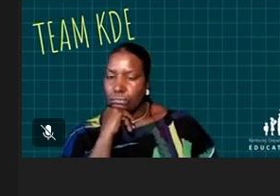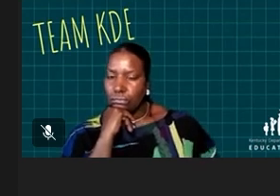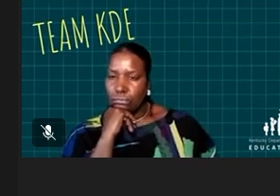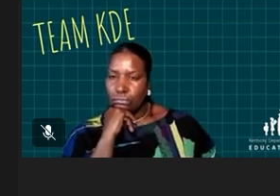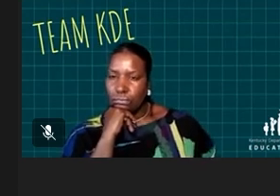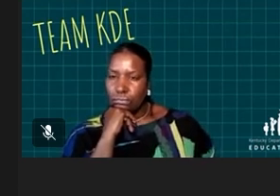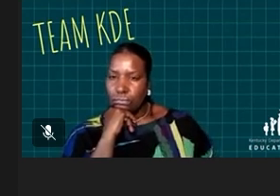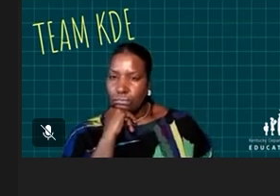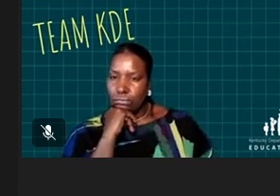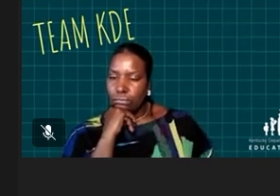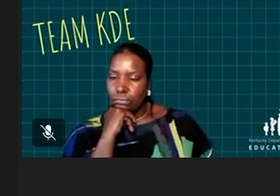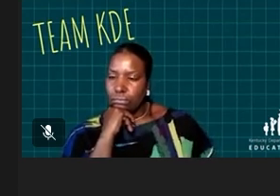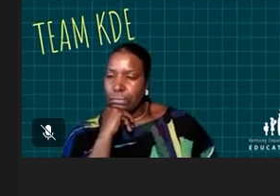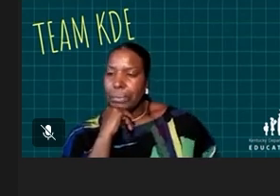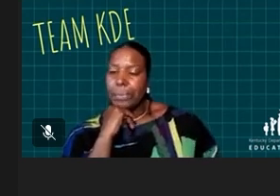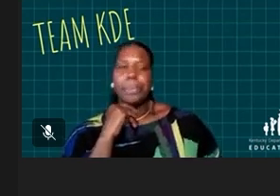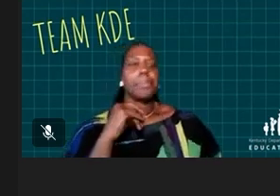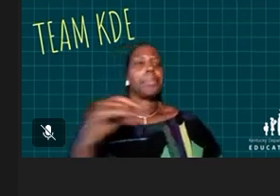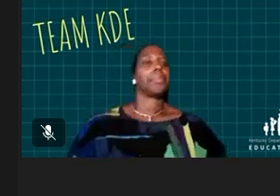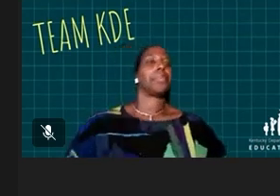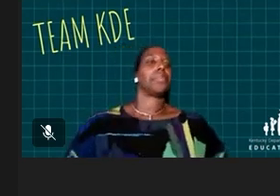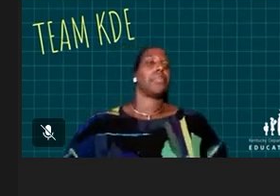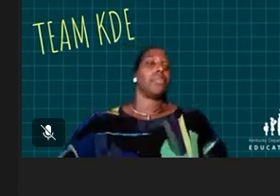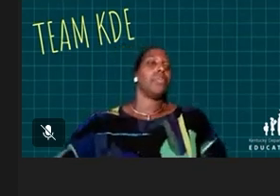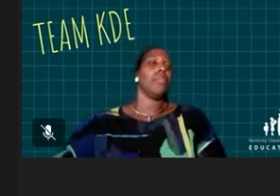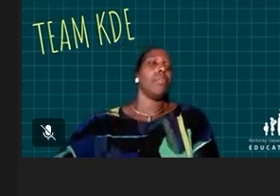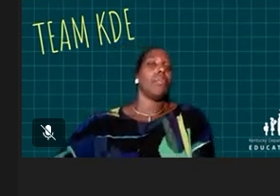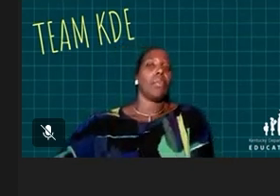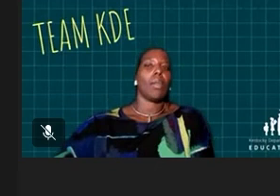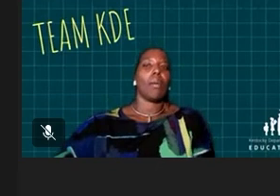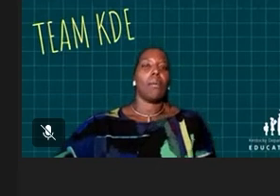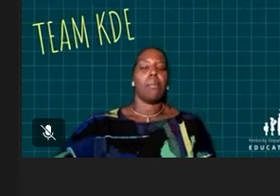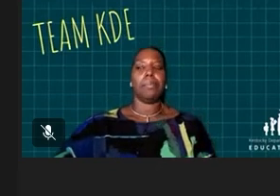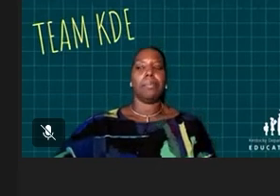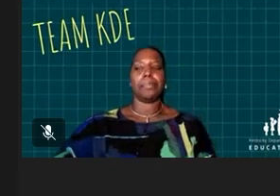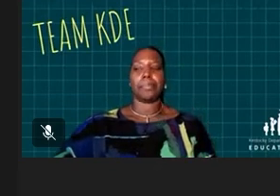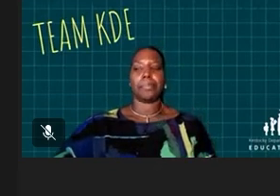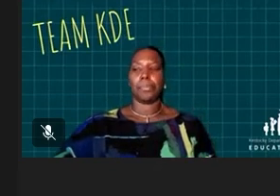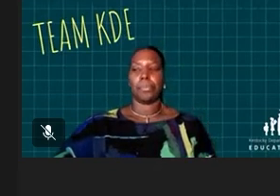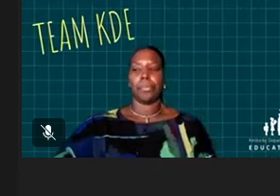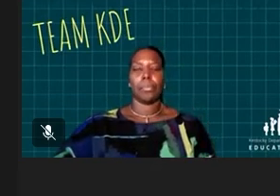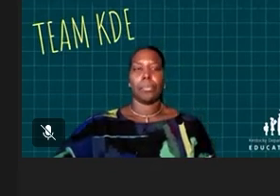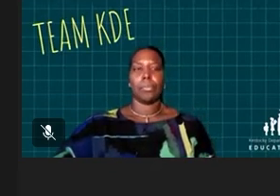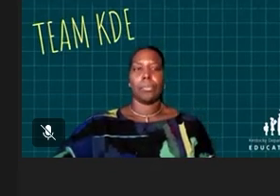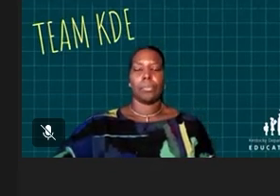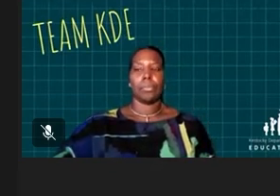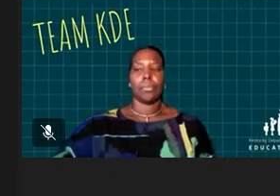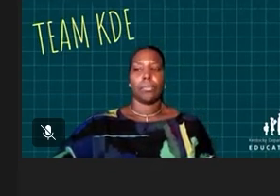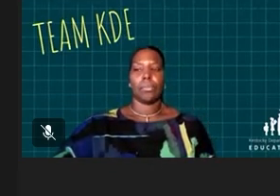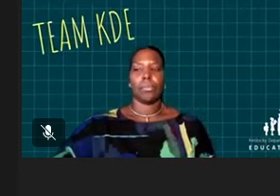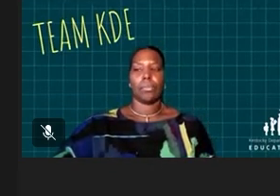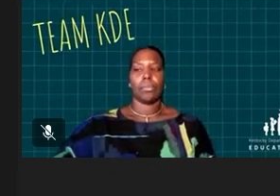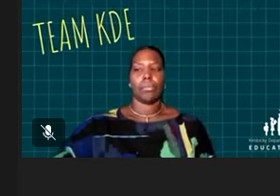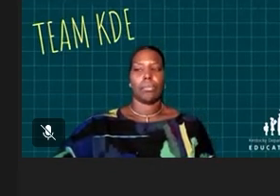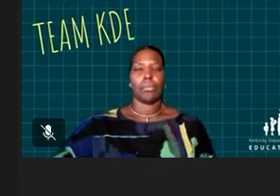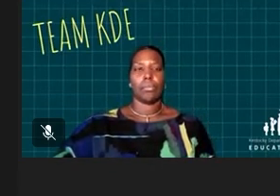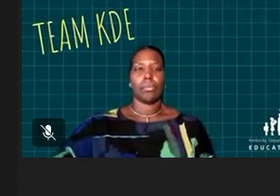network as well as the leased option the lit option and the dark fiber